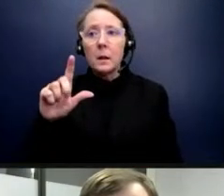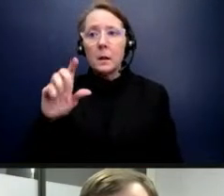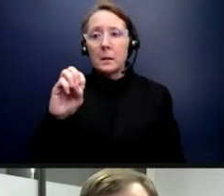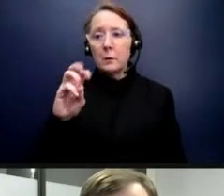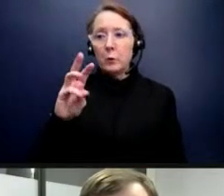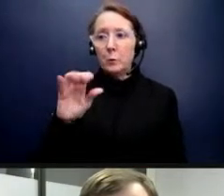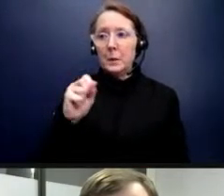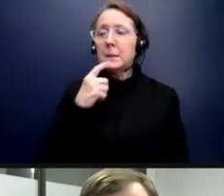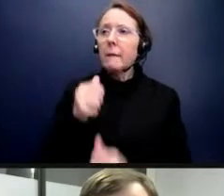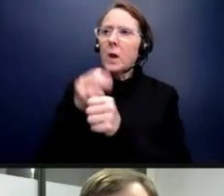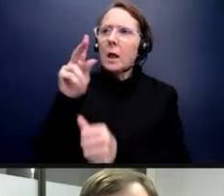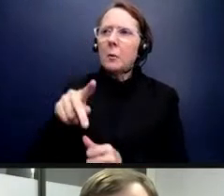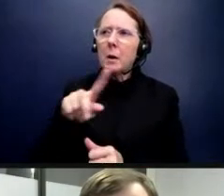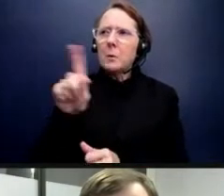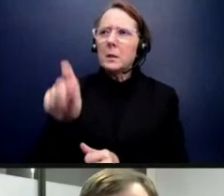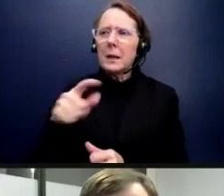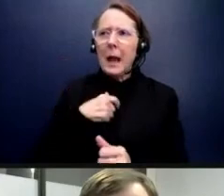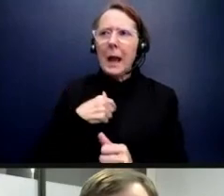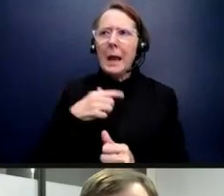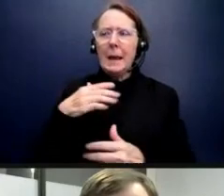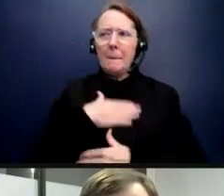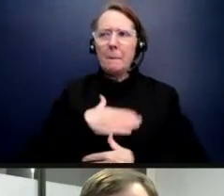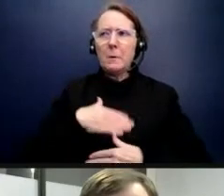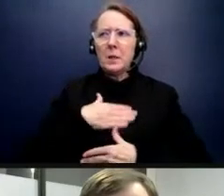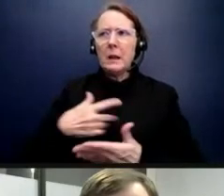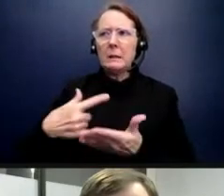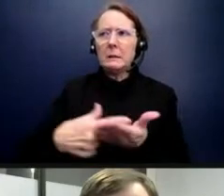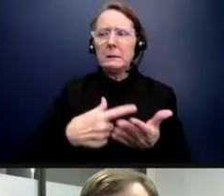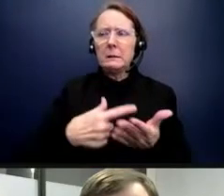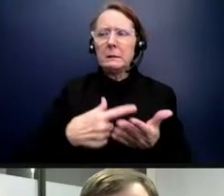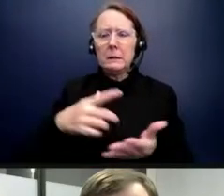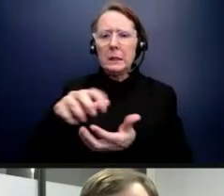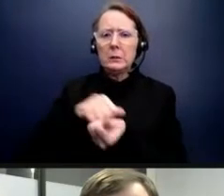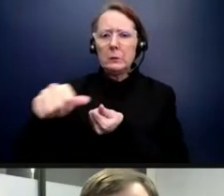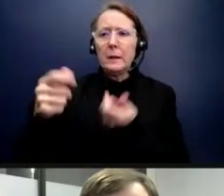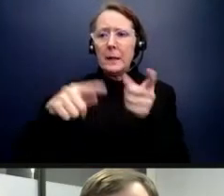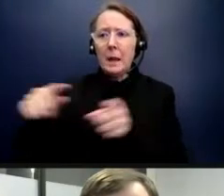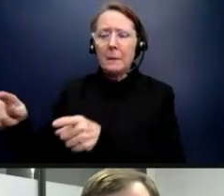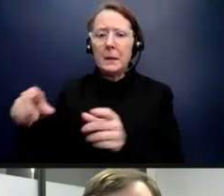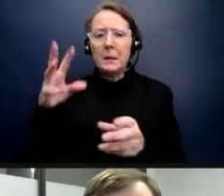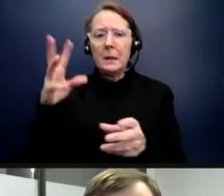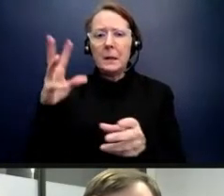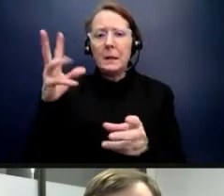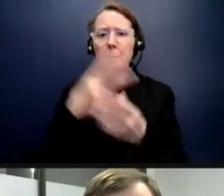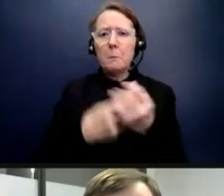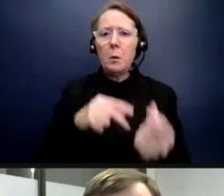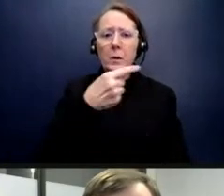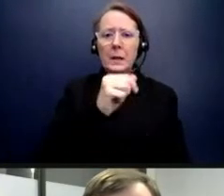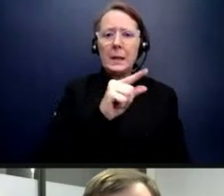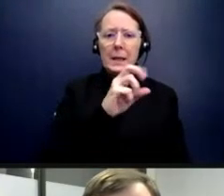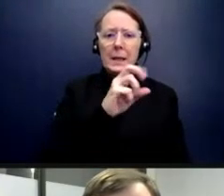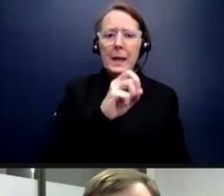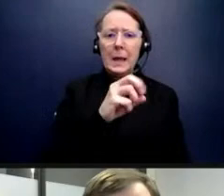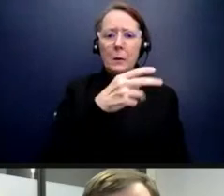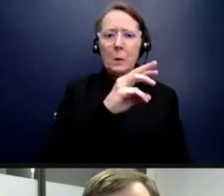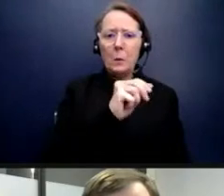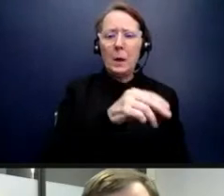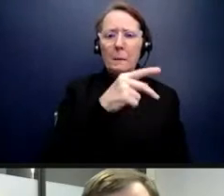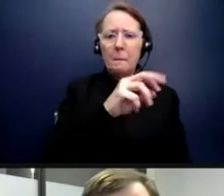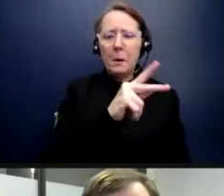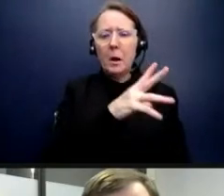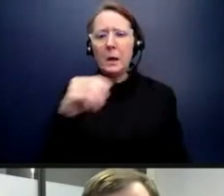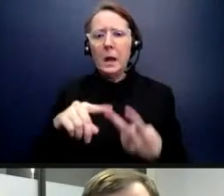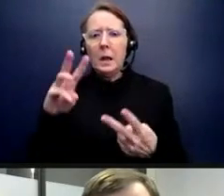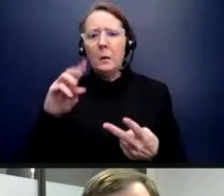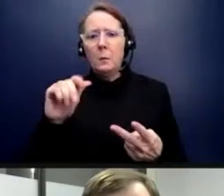I appreciate the destruction that's been happened in both Cascade Gateway Park and Wallace Marine Park. And they're going to take